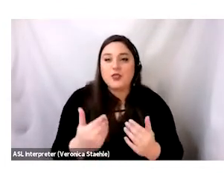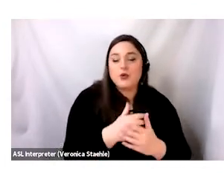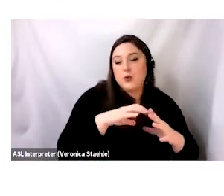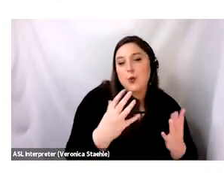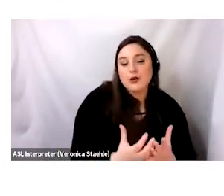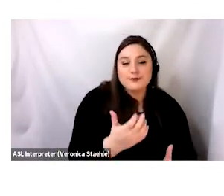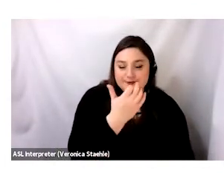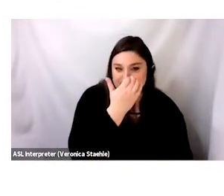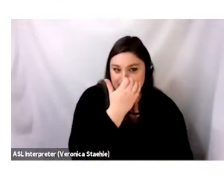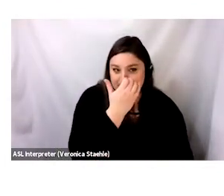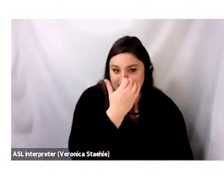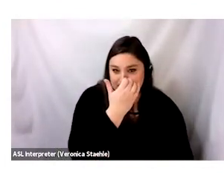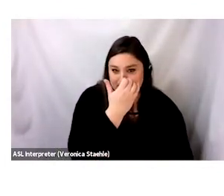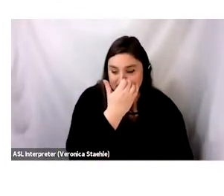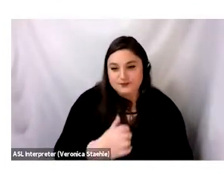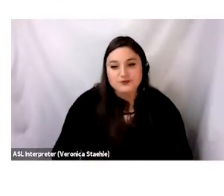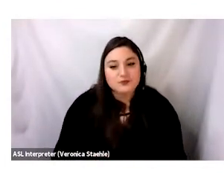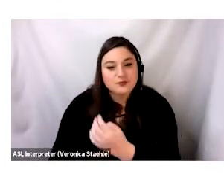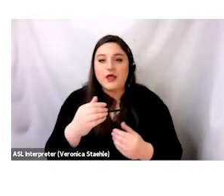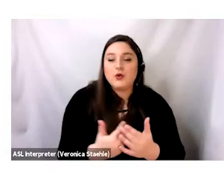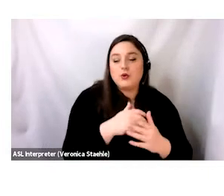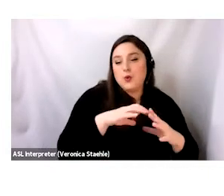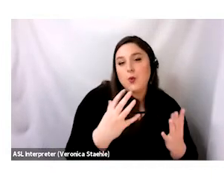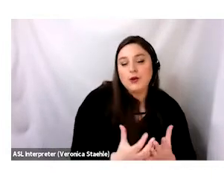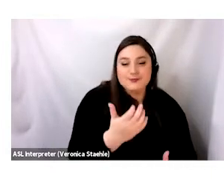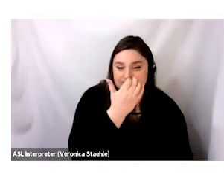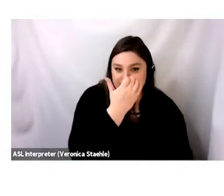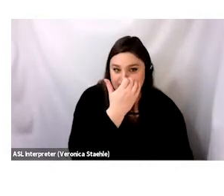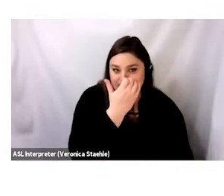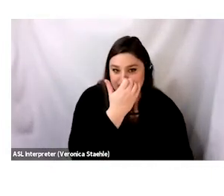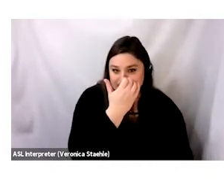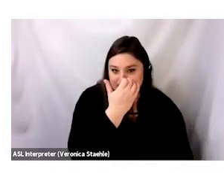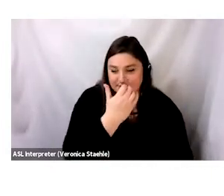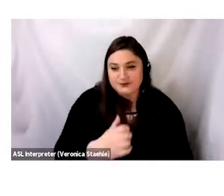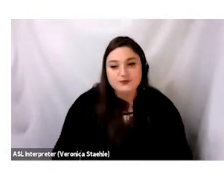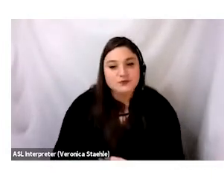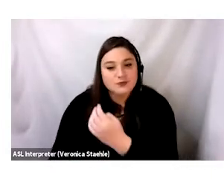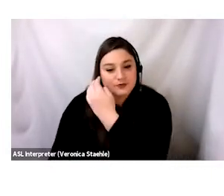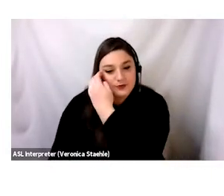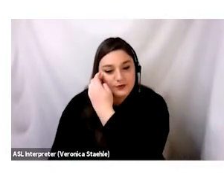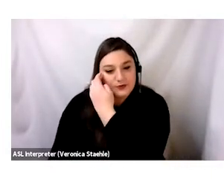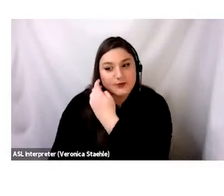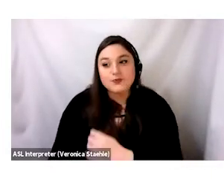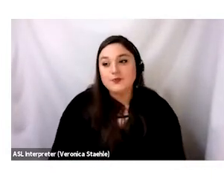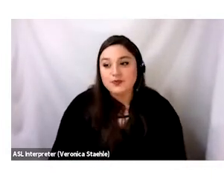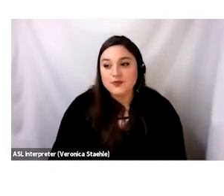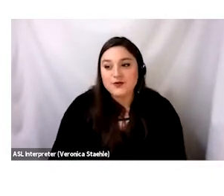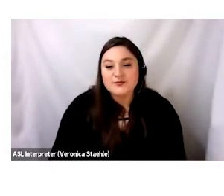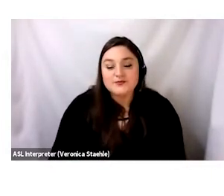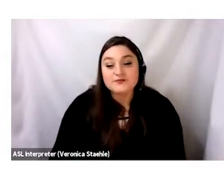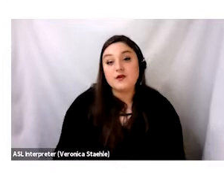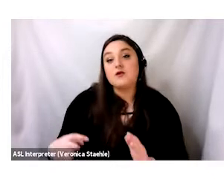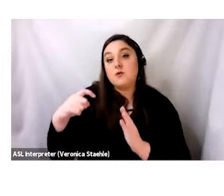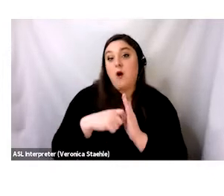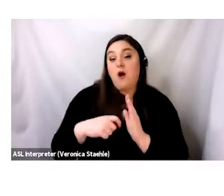environments throughout the old world and the new world. So, what archaeologists believe is that people in the Indus Valley were the first